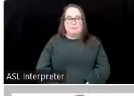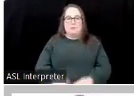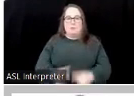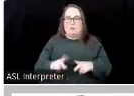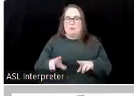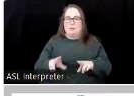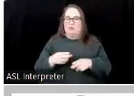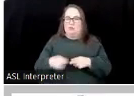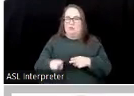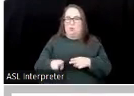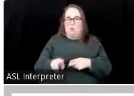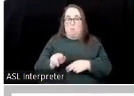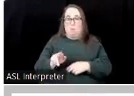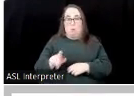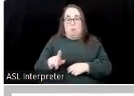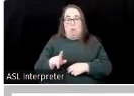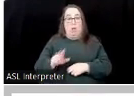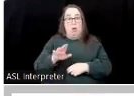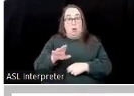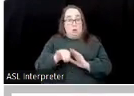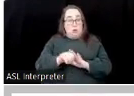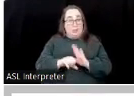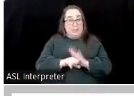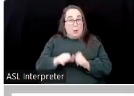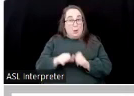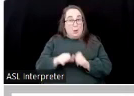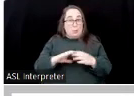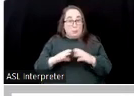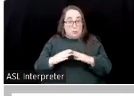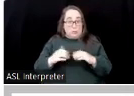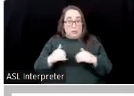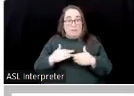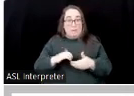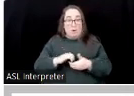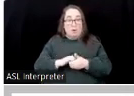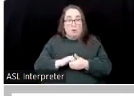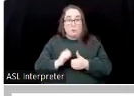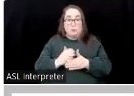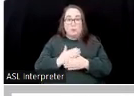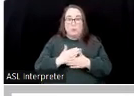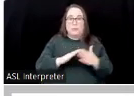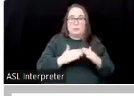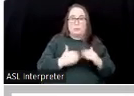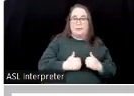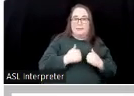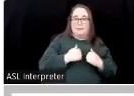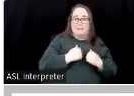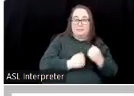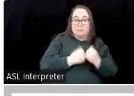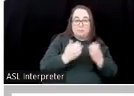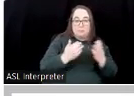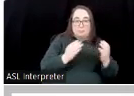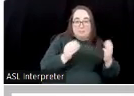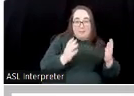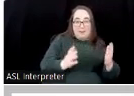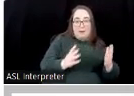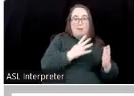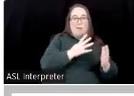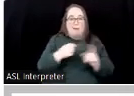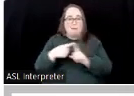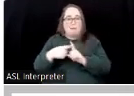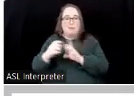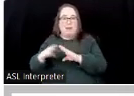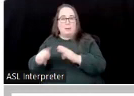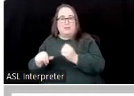poll. Does your state or local community have partnership between community living support service providers